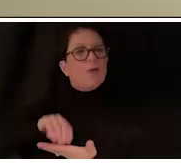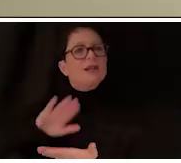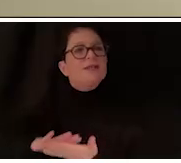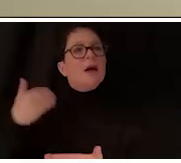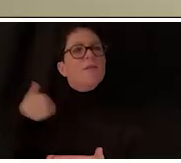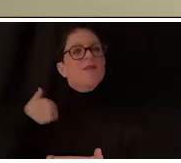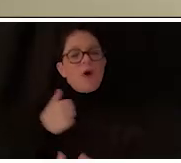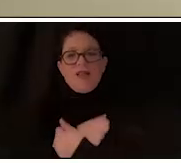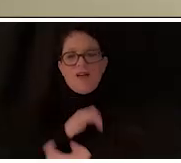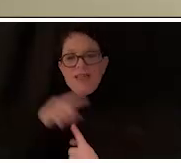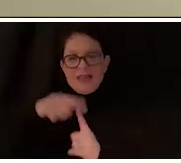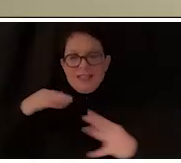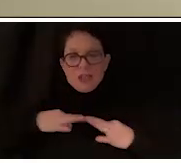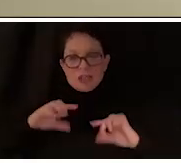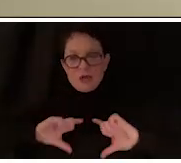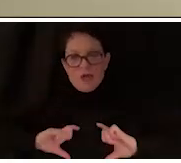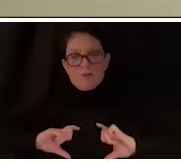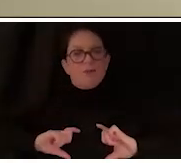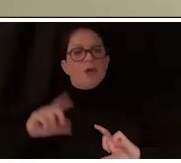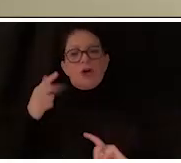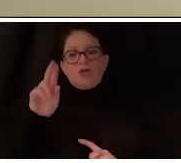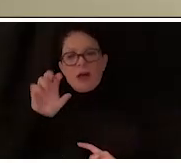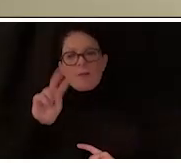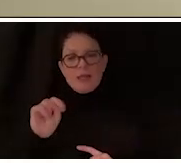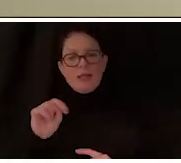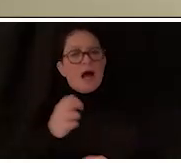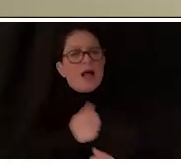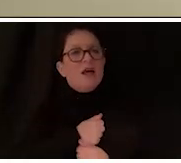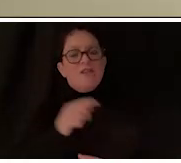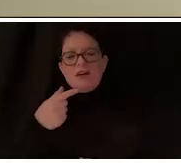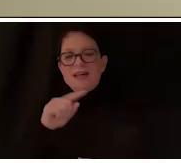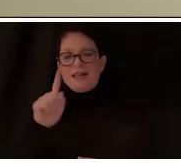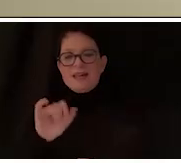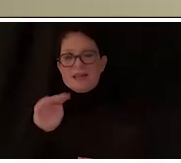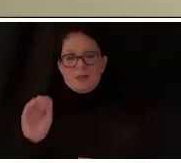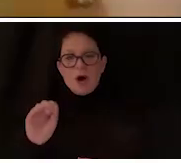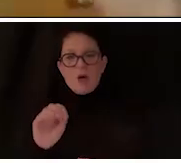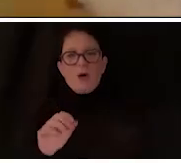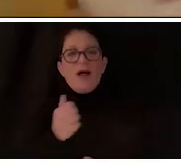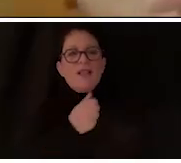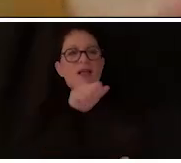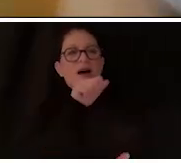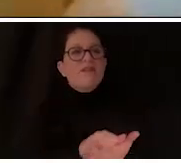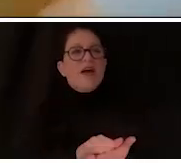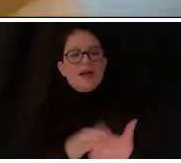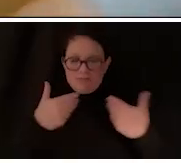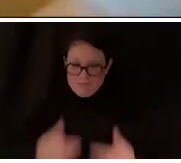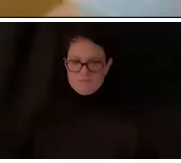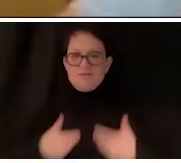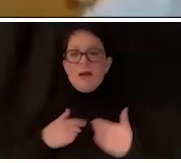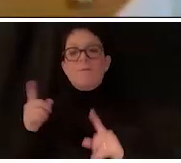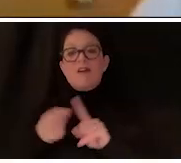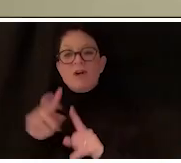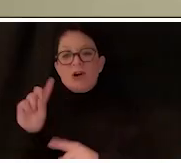and I was going to mention that. I love Gremlins, and I love Gizmo. Doesn't! My first dog